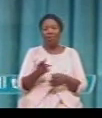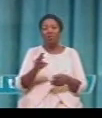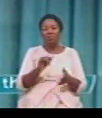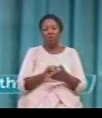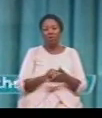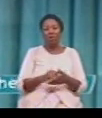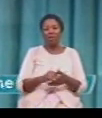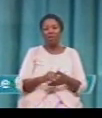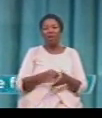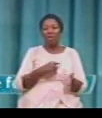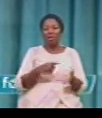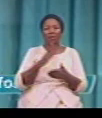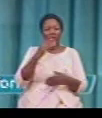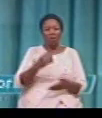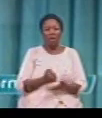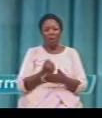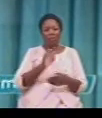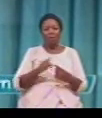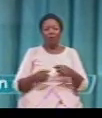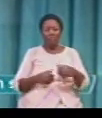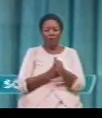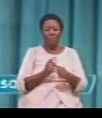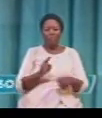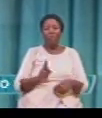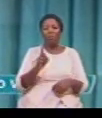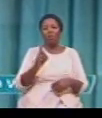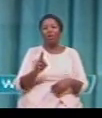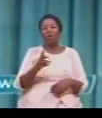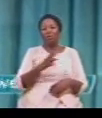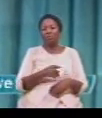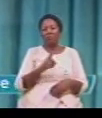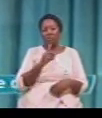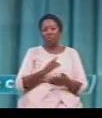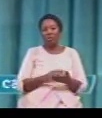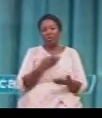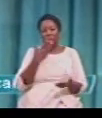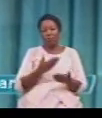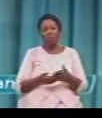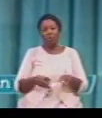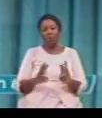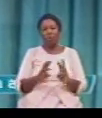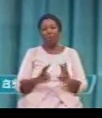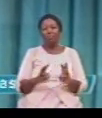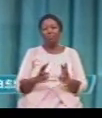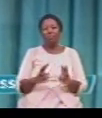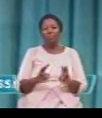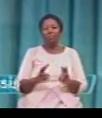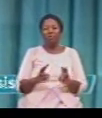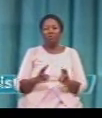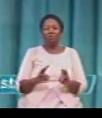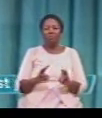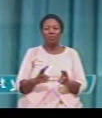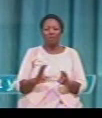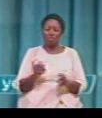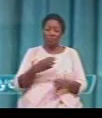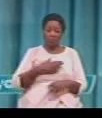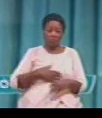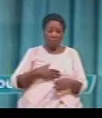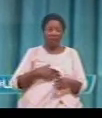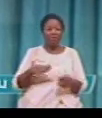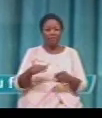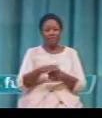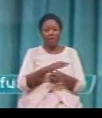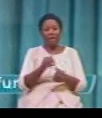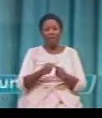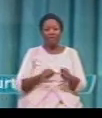us to follow you up appropriately. Please ensure you fill in all the needed